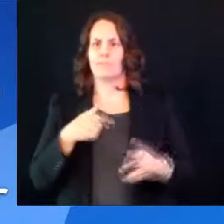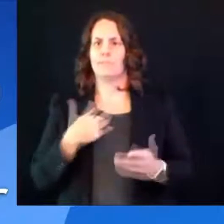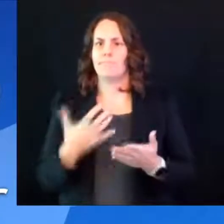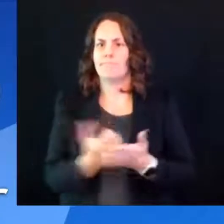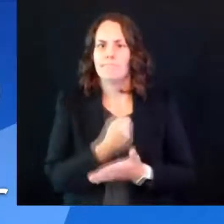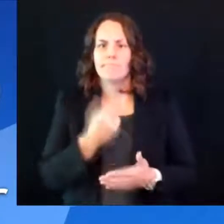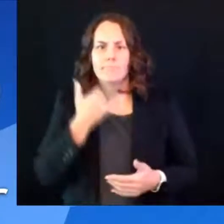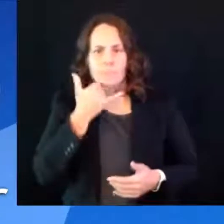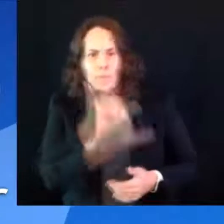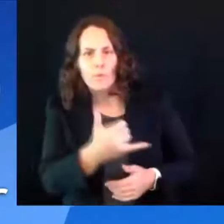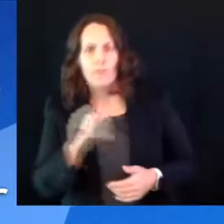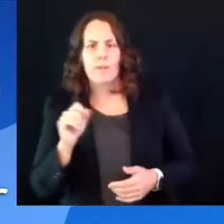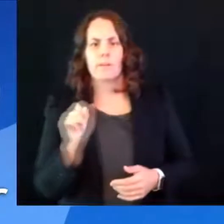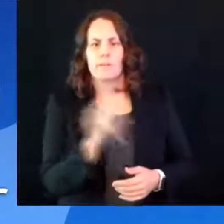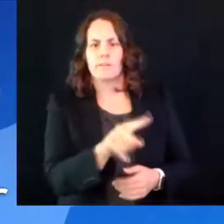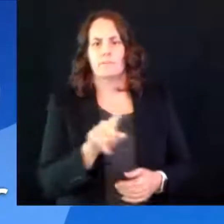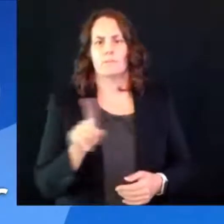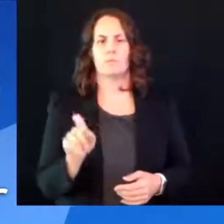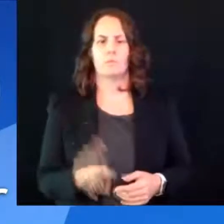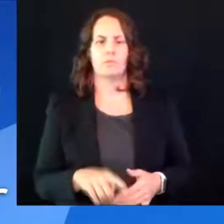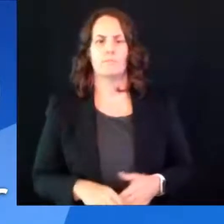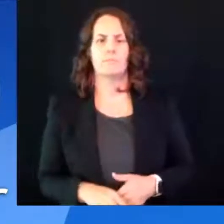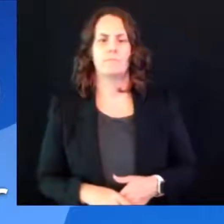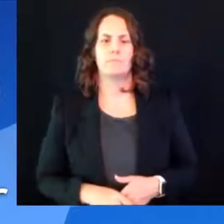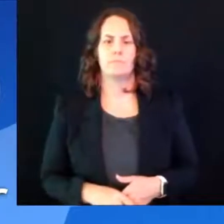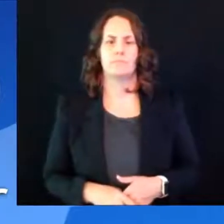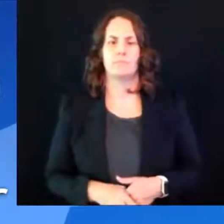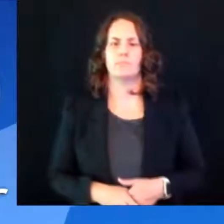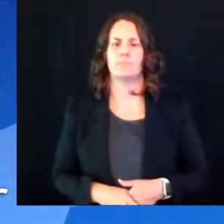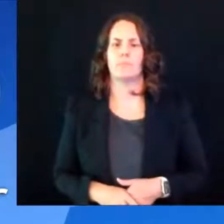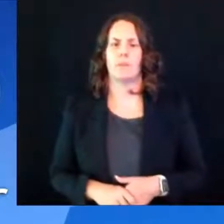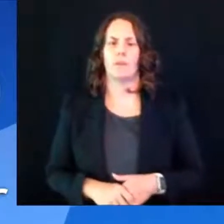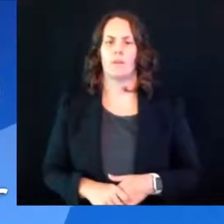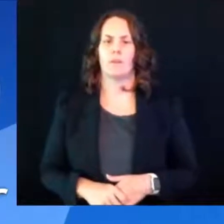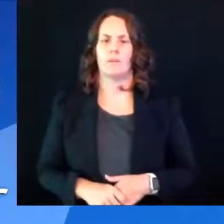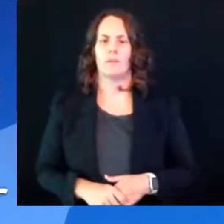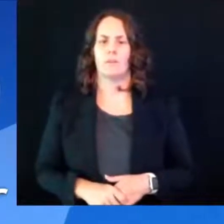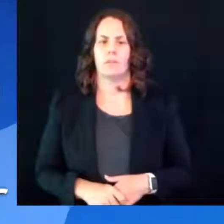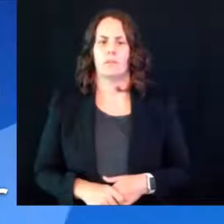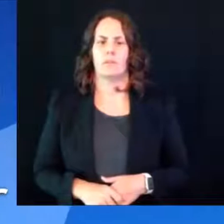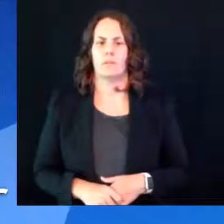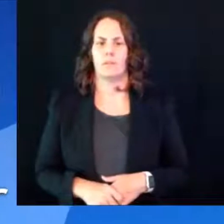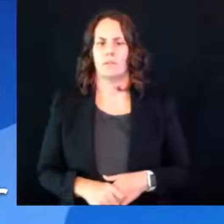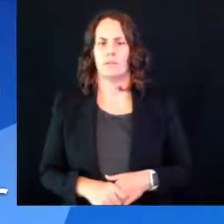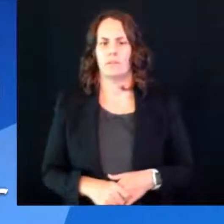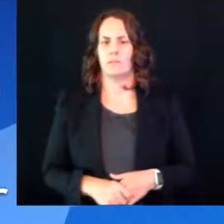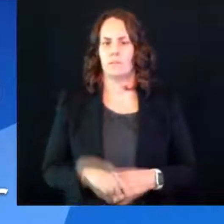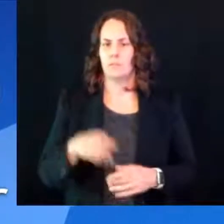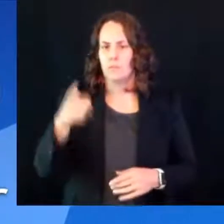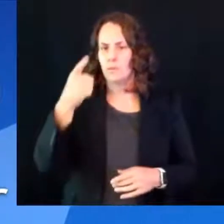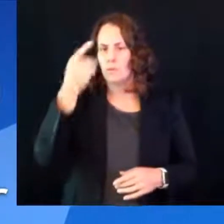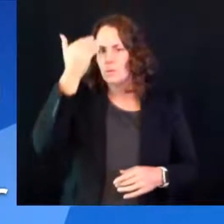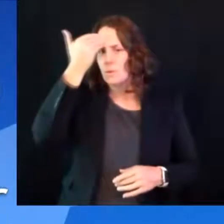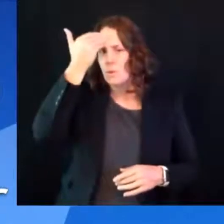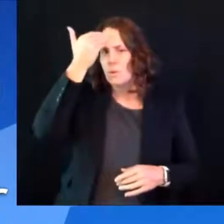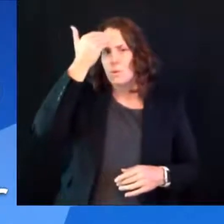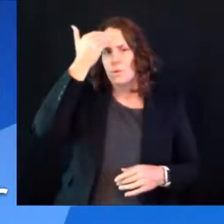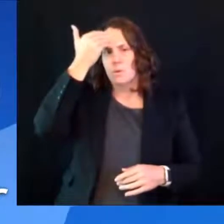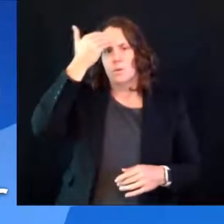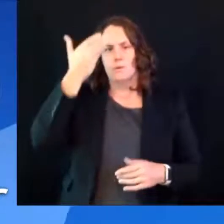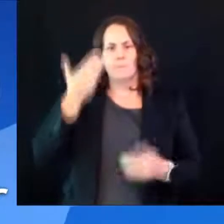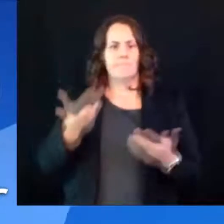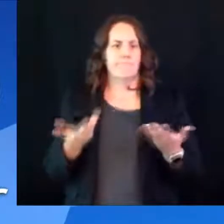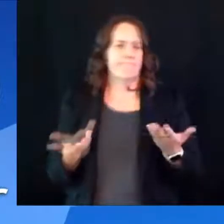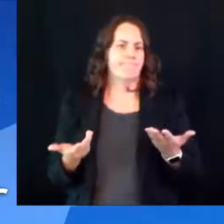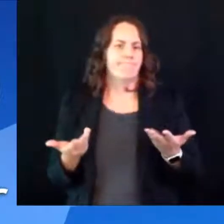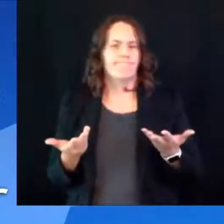Question. What I wanted to know: do you know of any counties that have violated or have gotten in